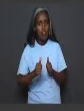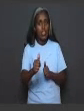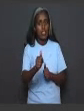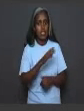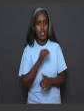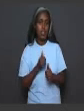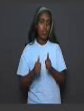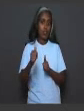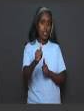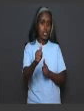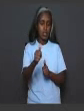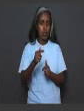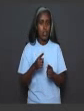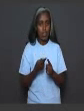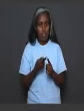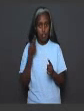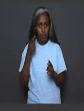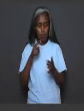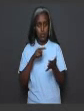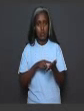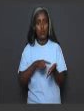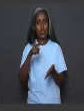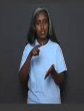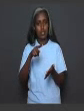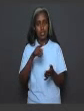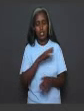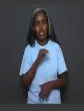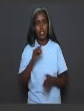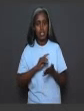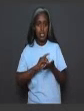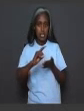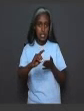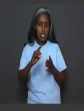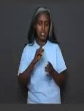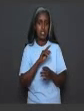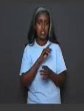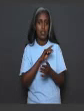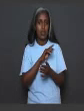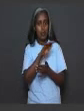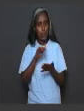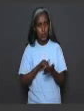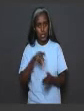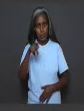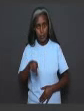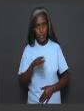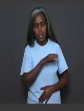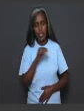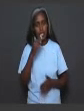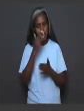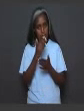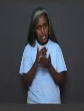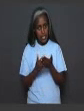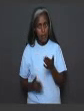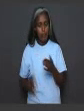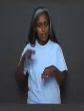away from the origin, and the distance between P and some fixed